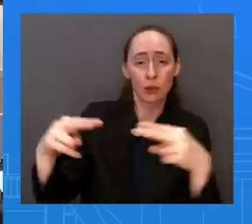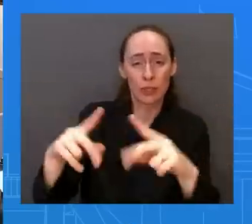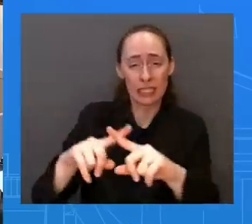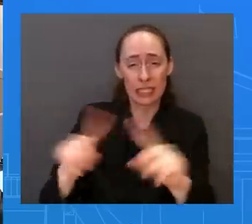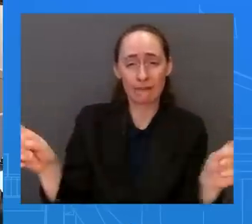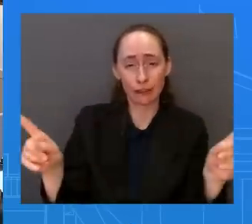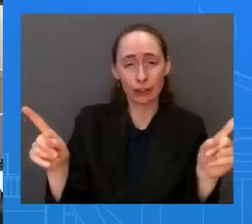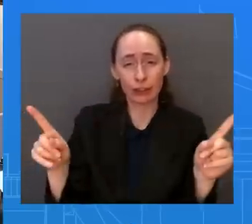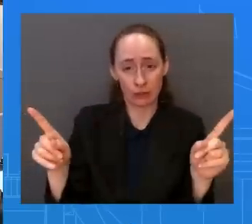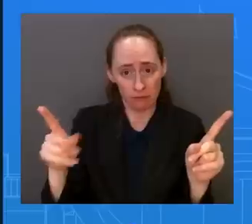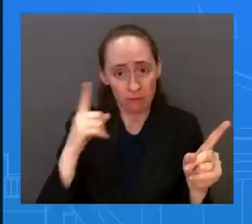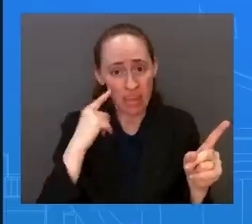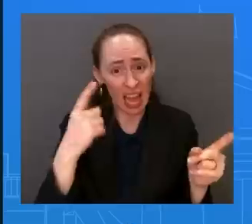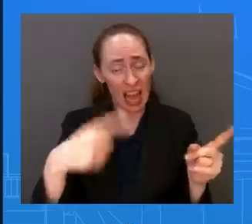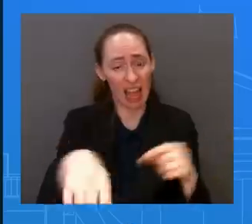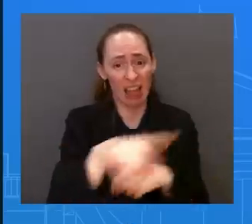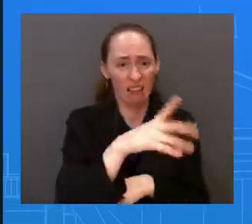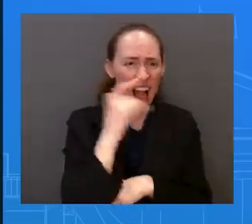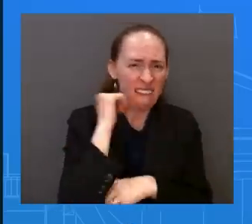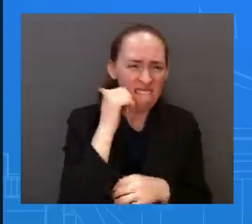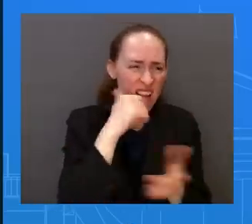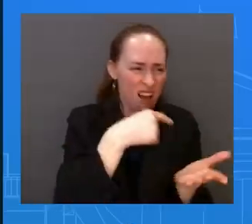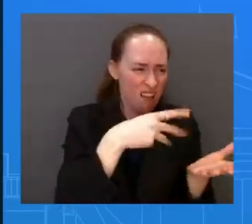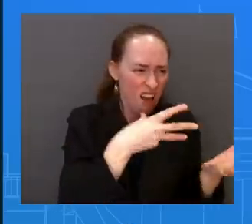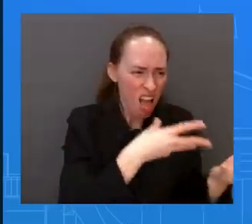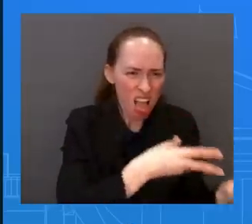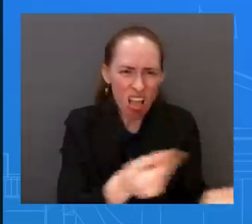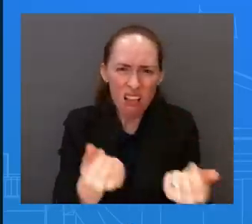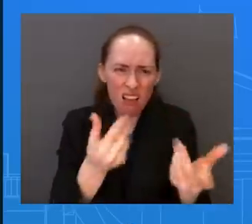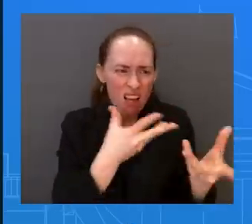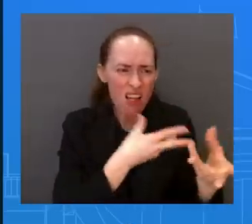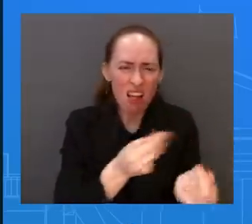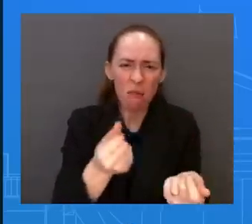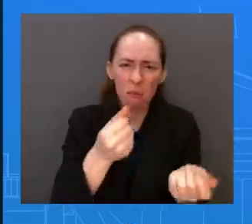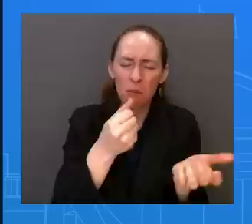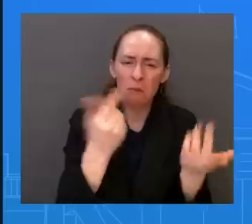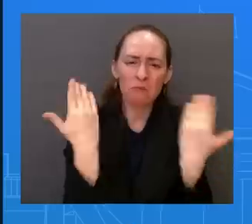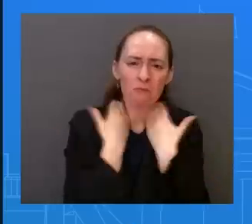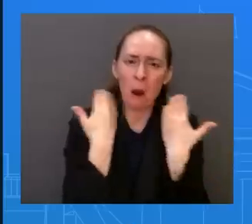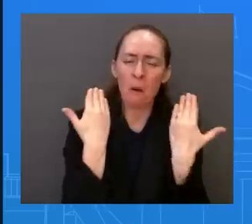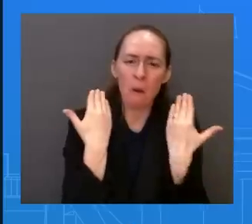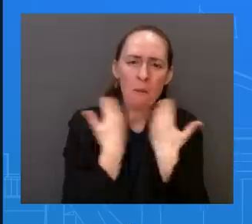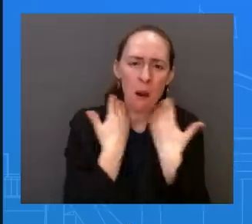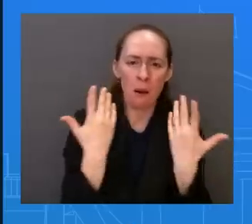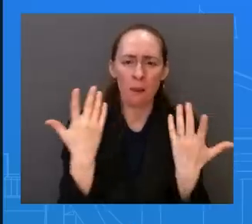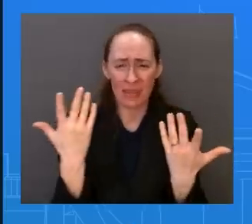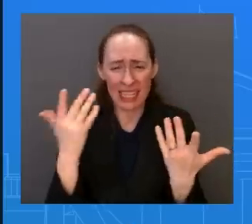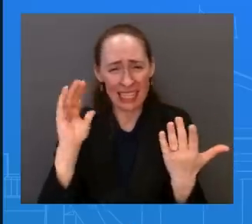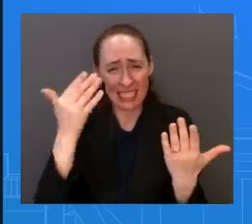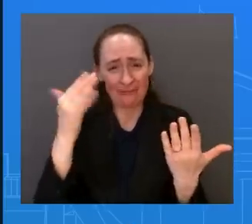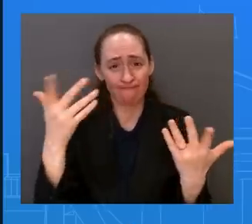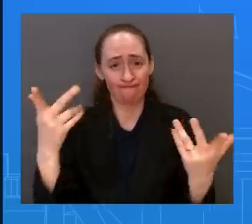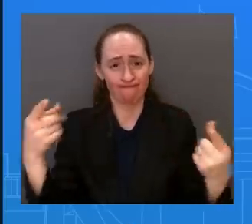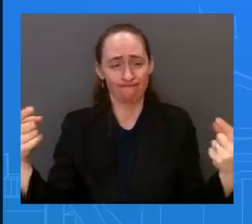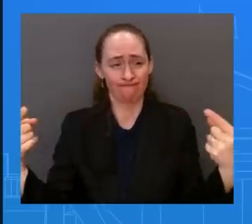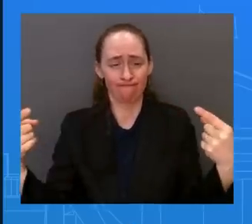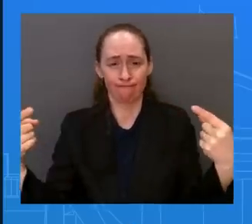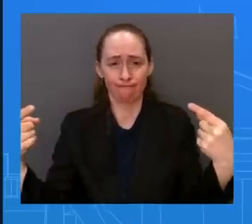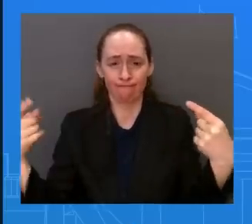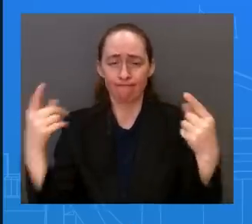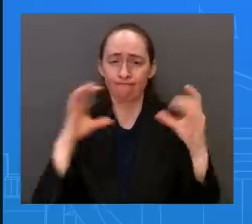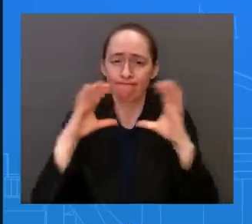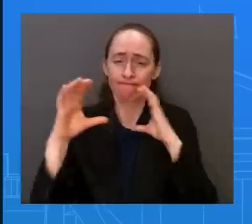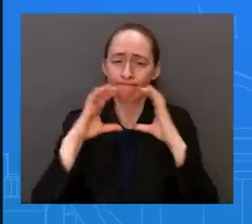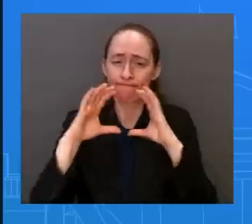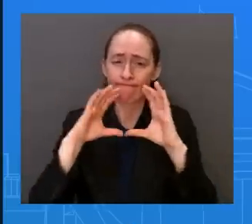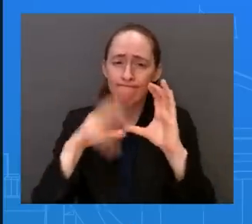here? No, not at all. I mean, you have a president who has gone out and said that his top economic priority is to bring down inflation. You have a